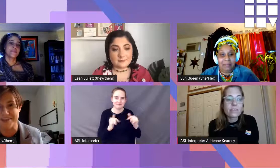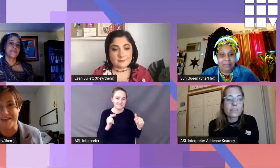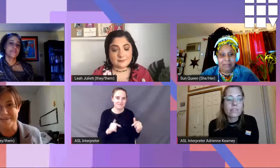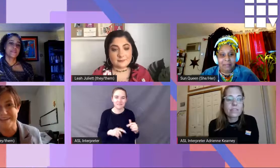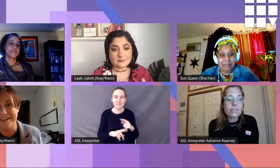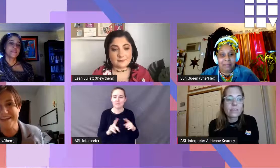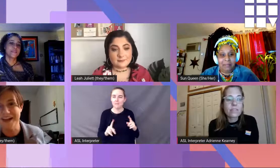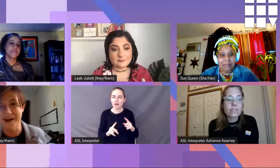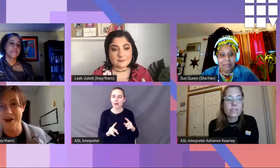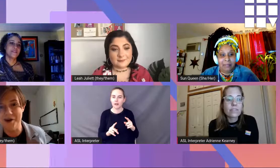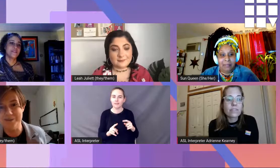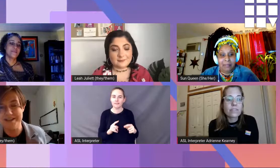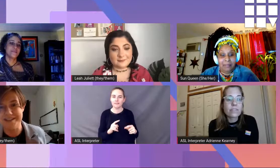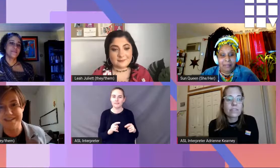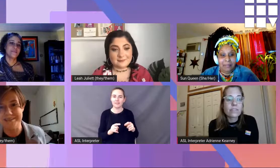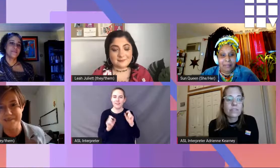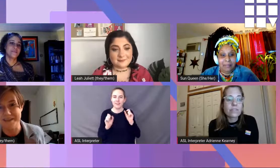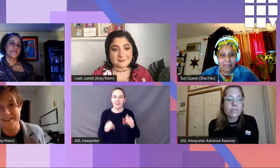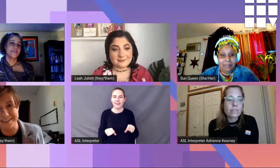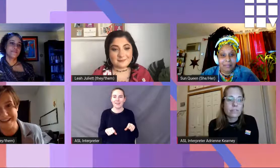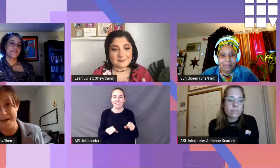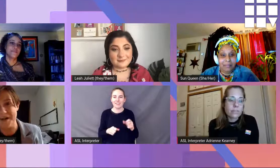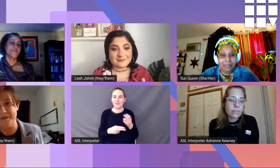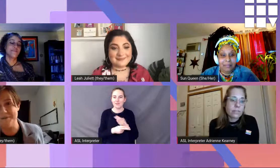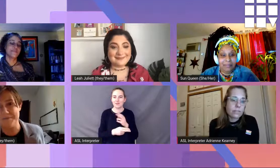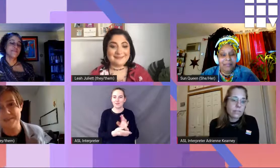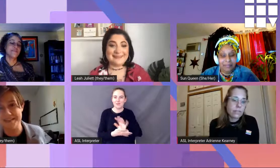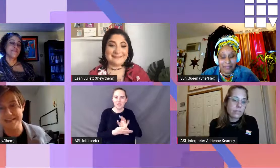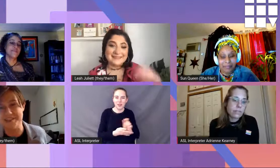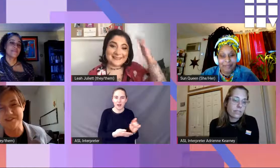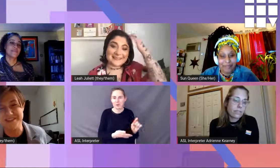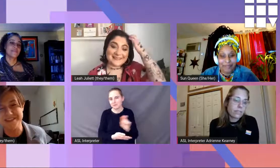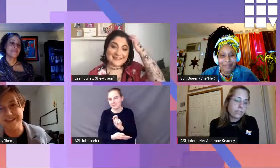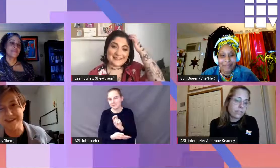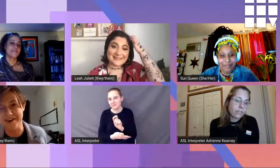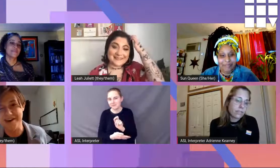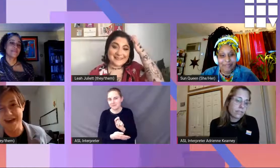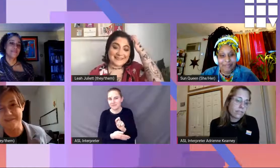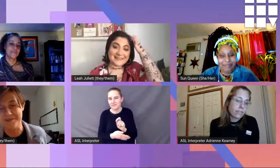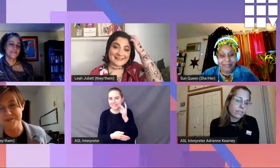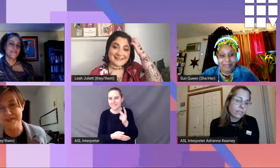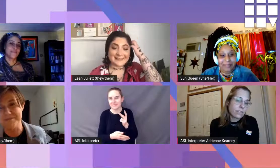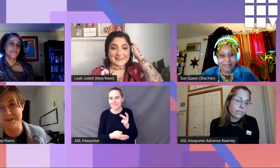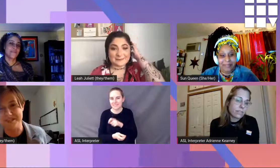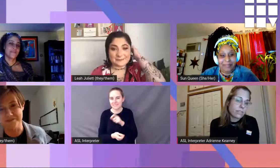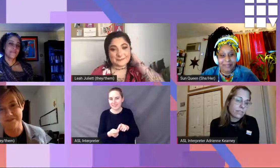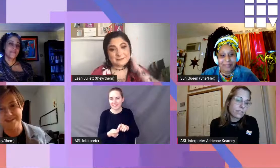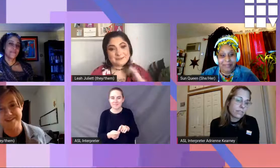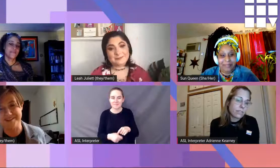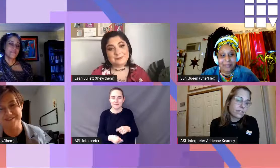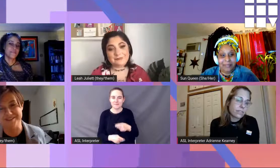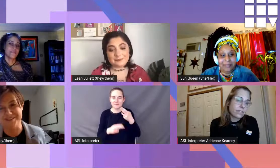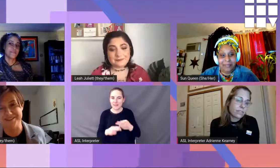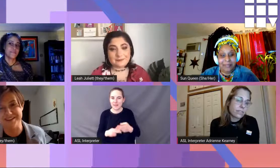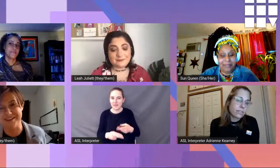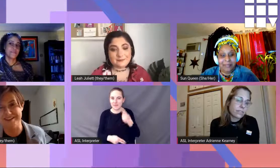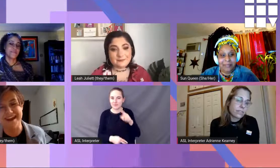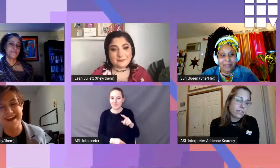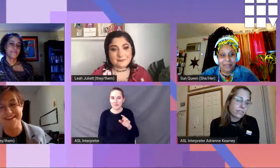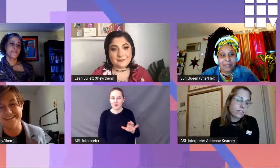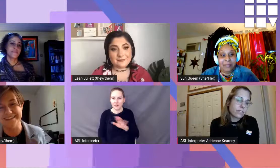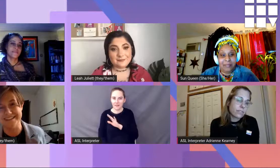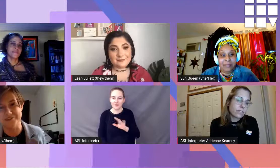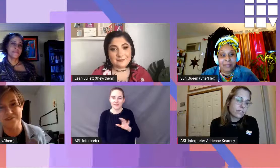those cash apps, and send them your money. They deserve it. They are absolutely amazing organizers